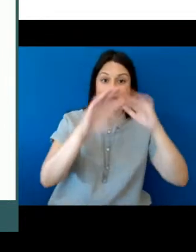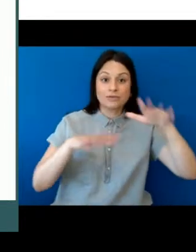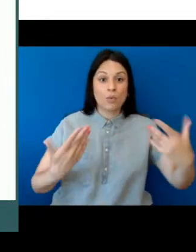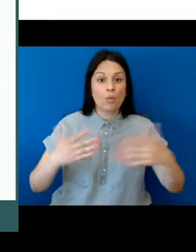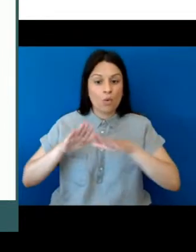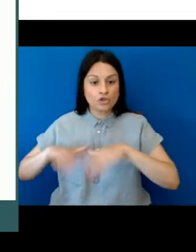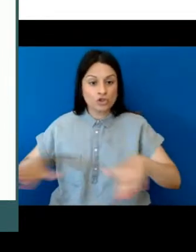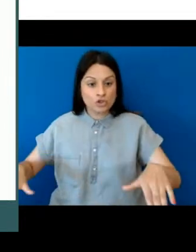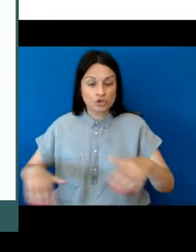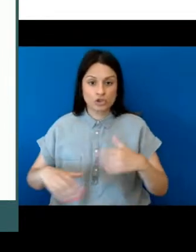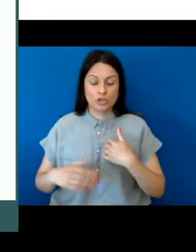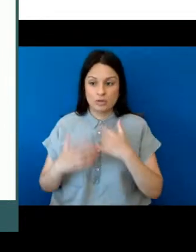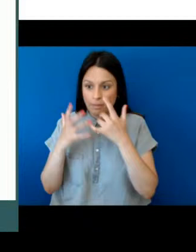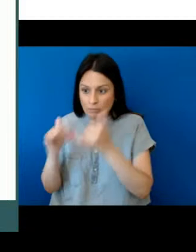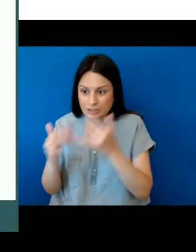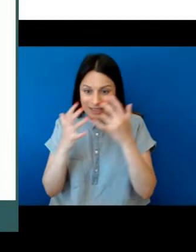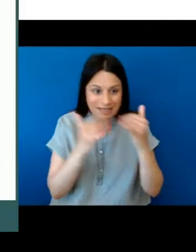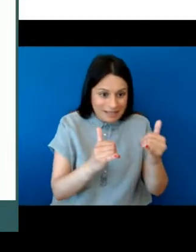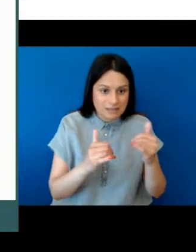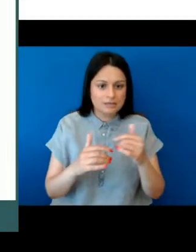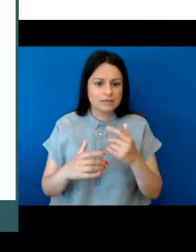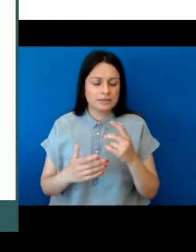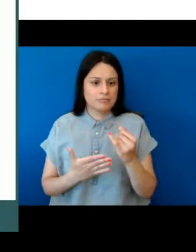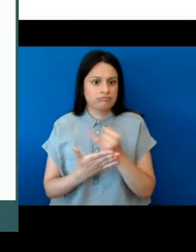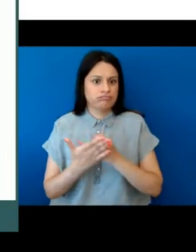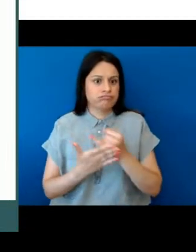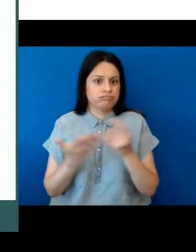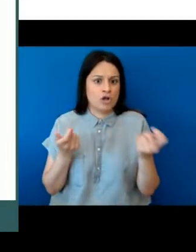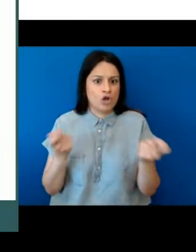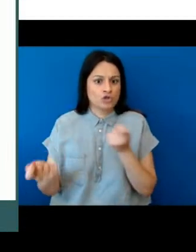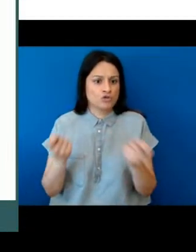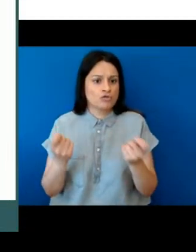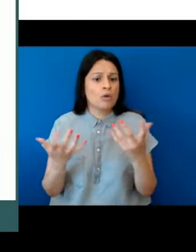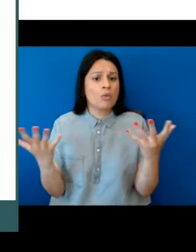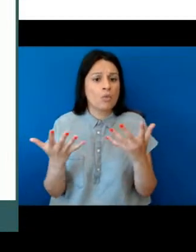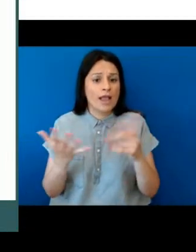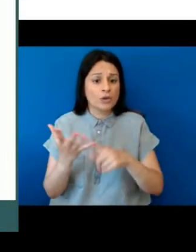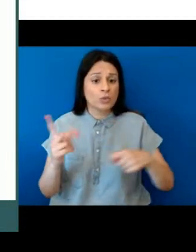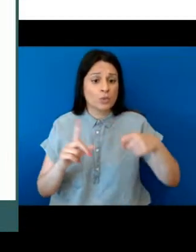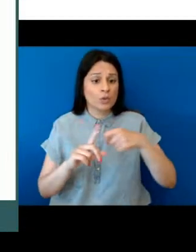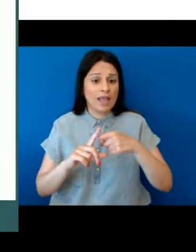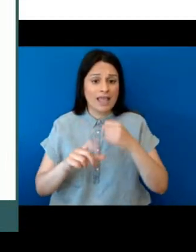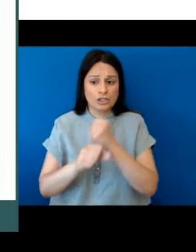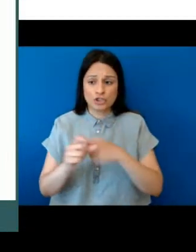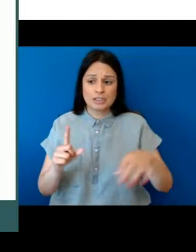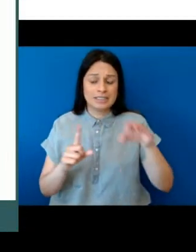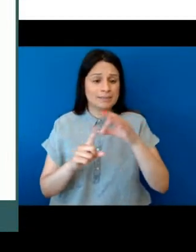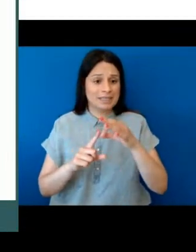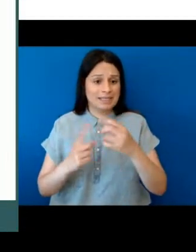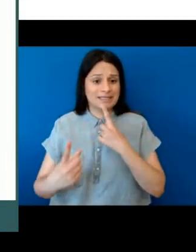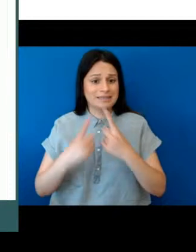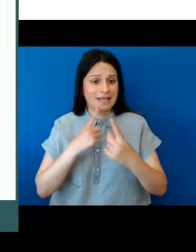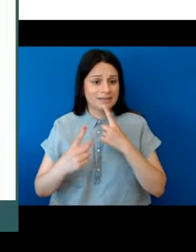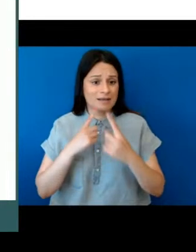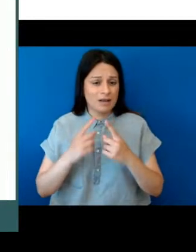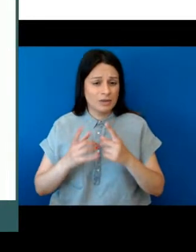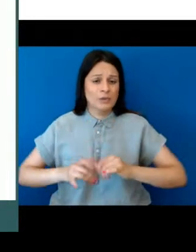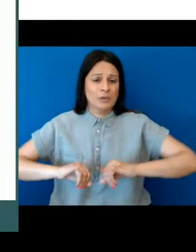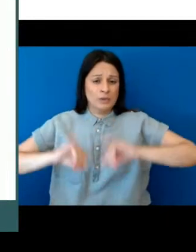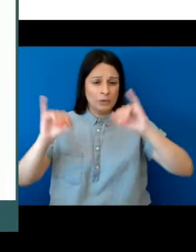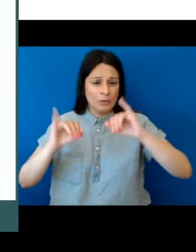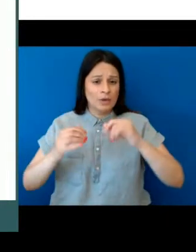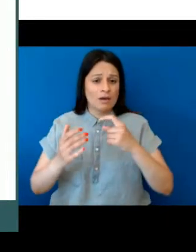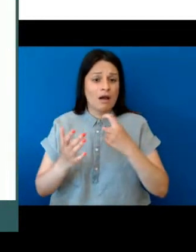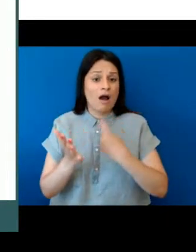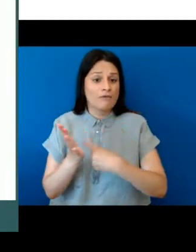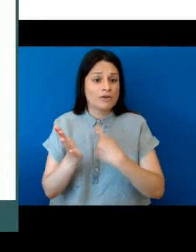you can see this here from UK general practice data. Significant rhinitis gives you an odds ratio